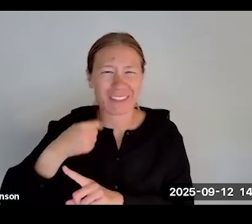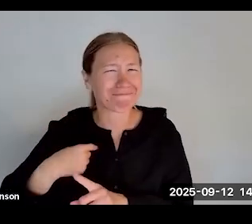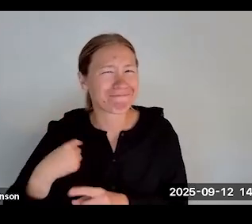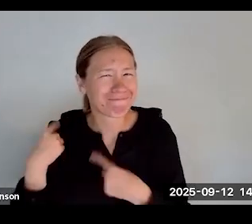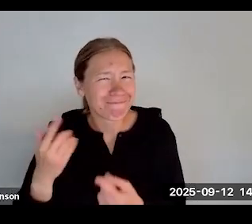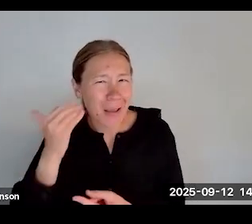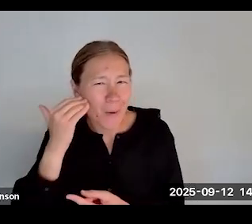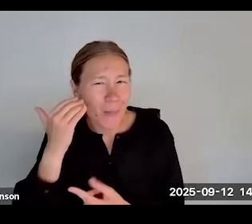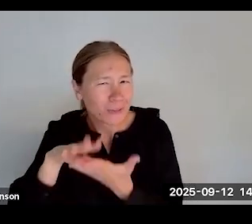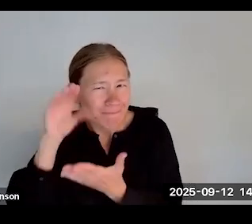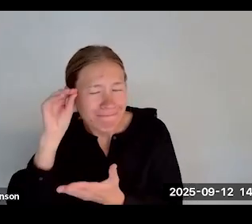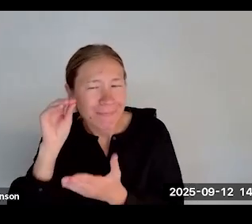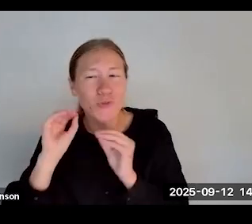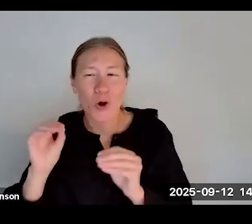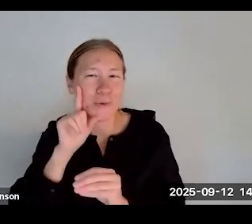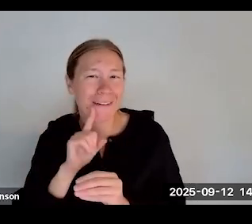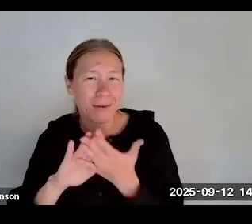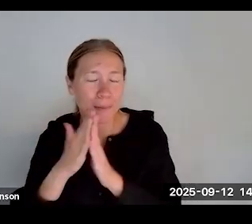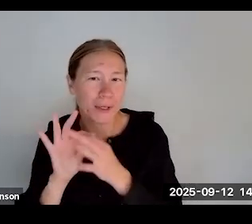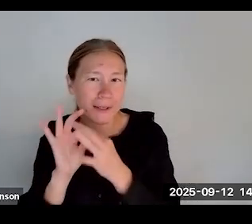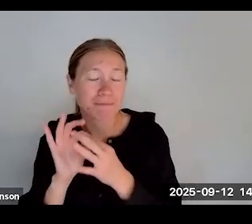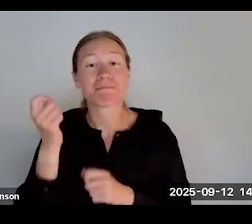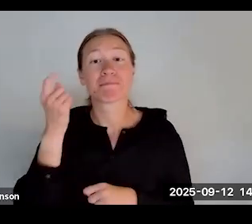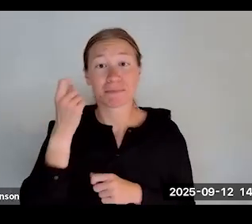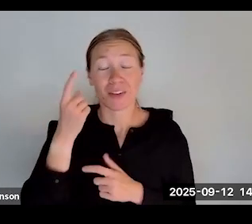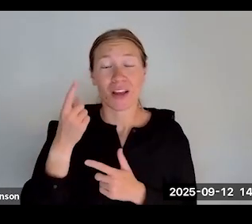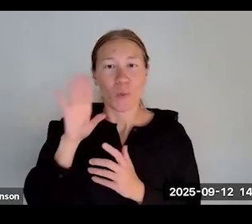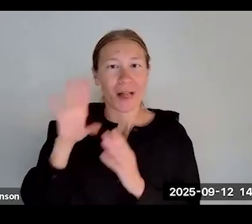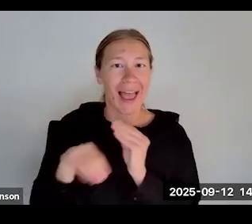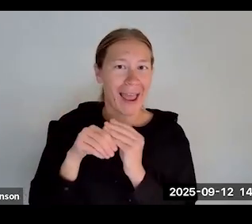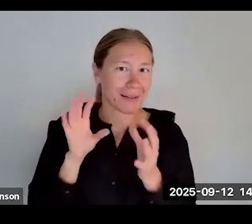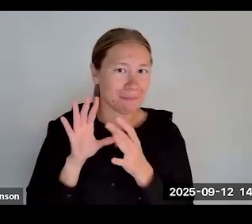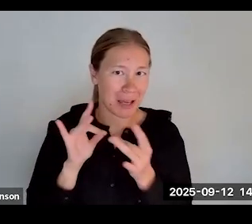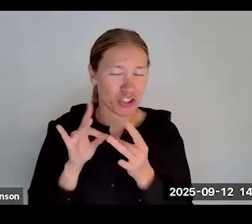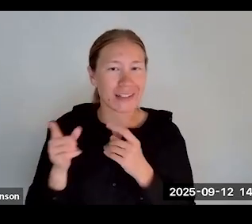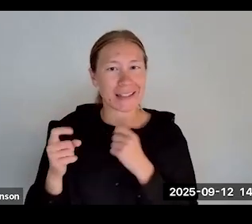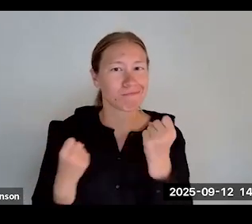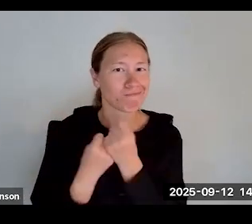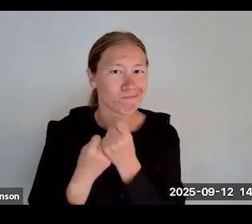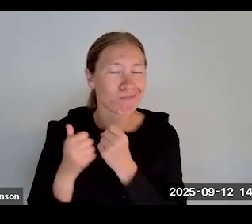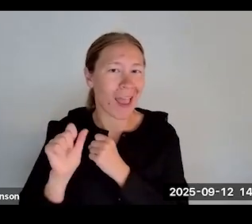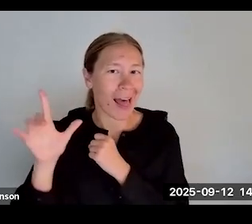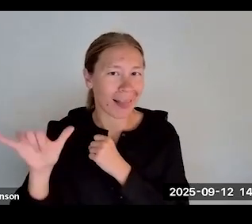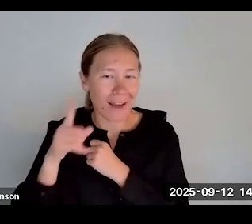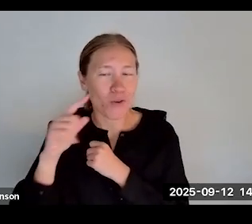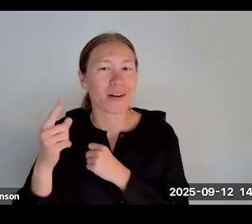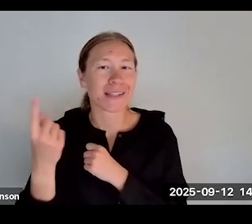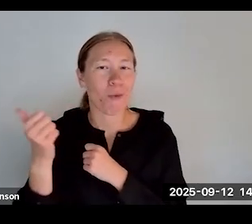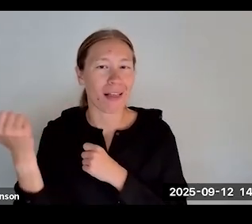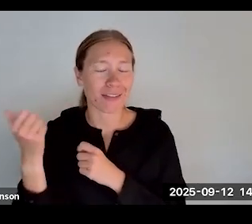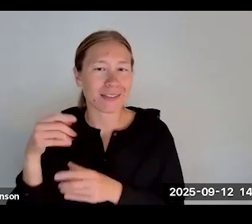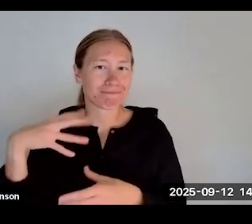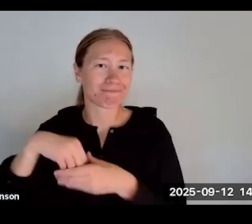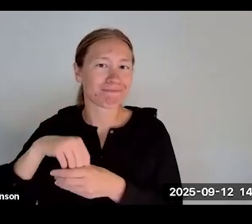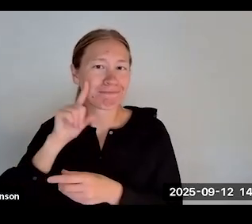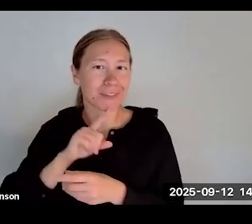connections with the deaf community. However, I will mention on the next slide how he was an ally to someone in the deaf community. Now, Brian